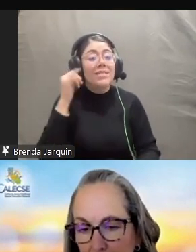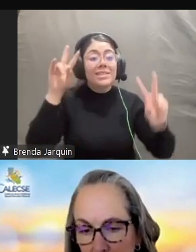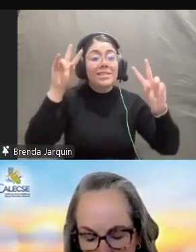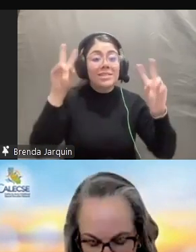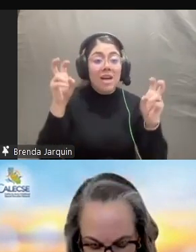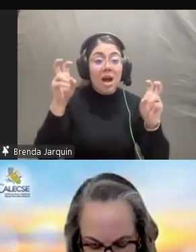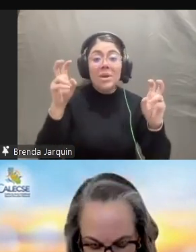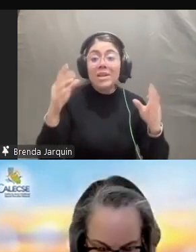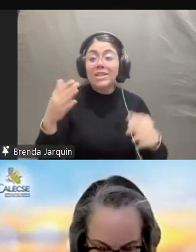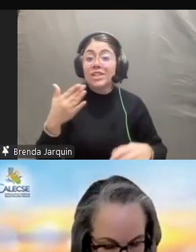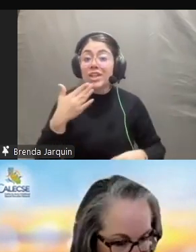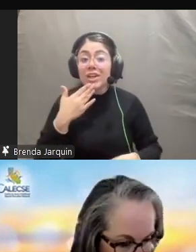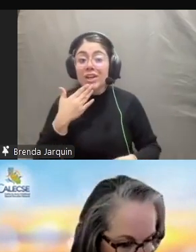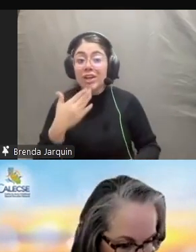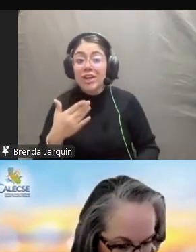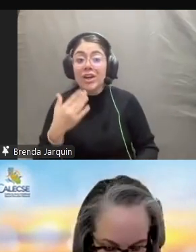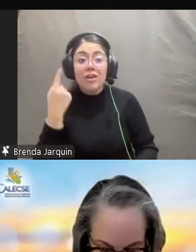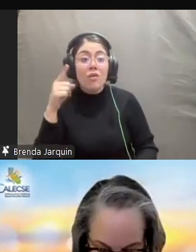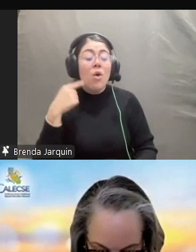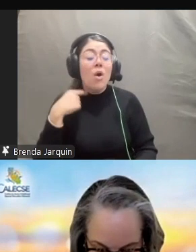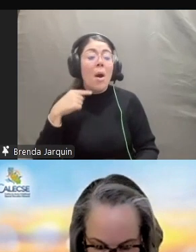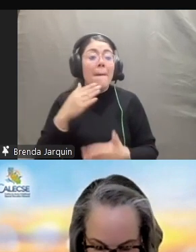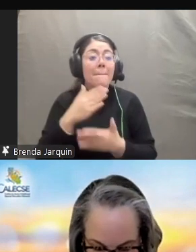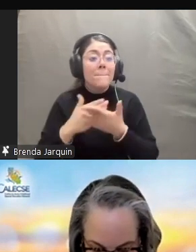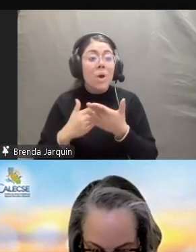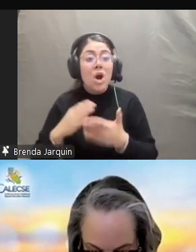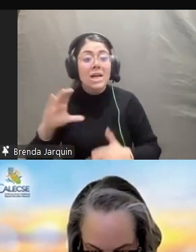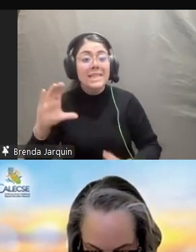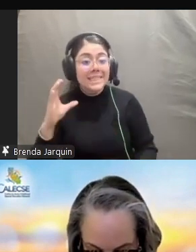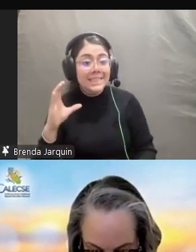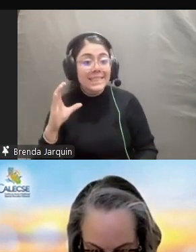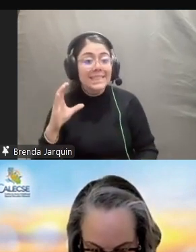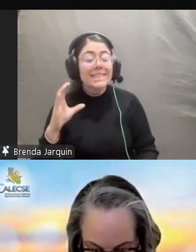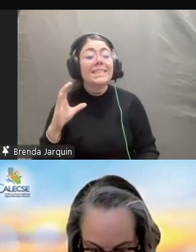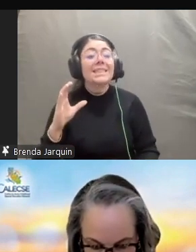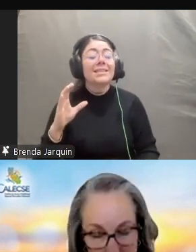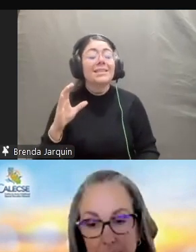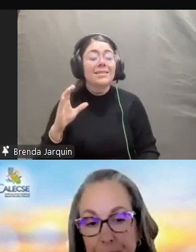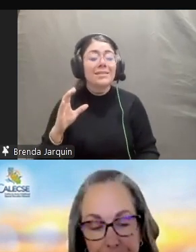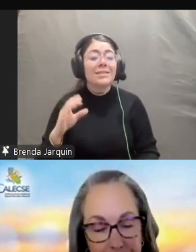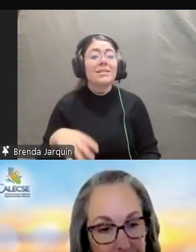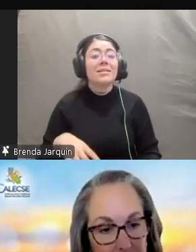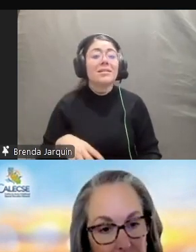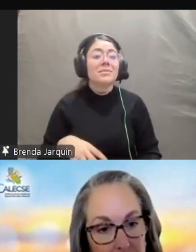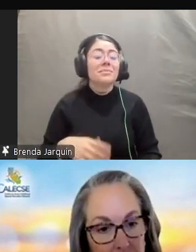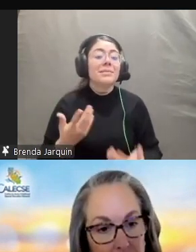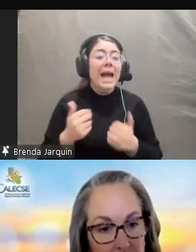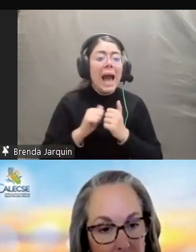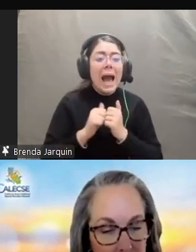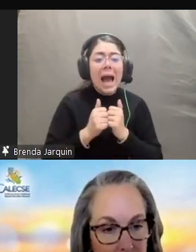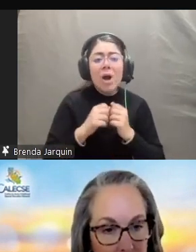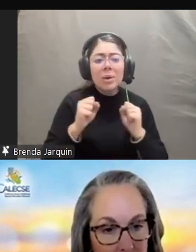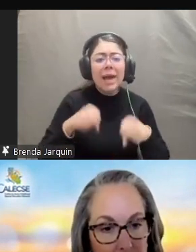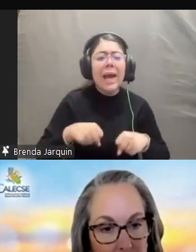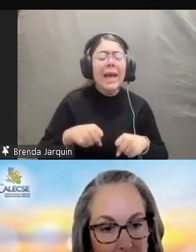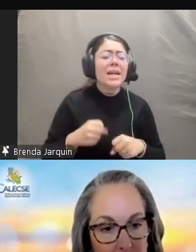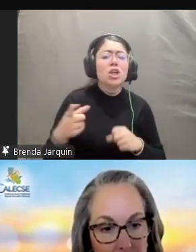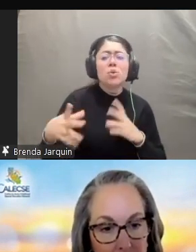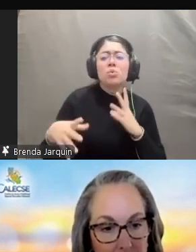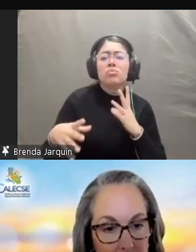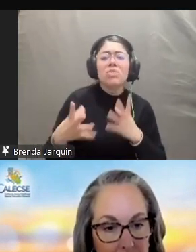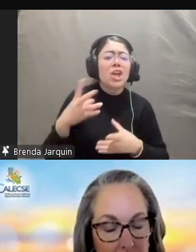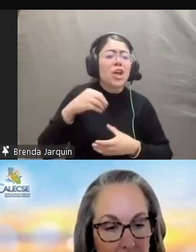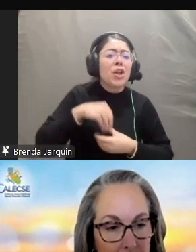good for any Part C providers, how can you invite your regional center partners and or your LEA partners to be all on the same